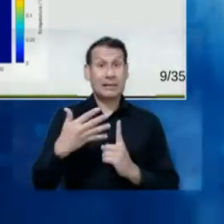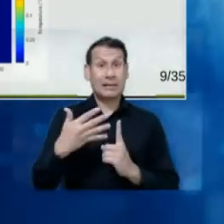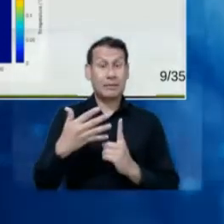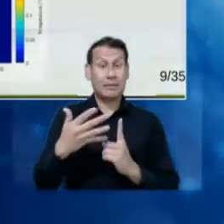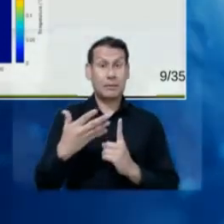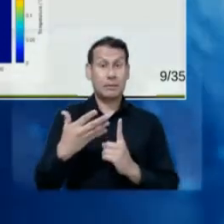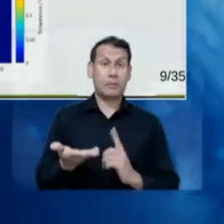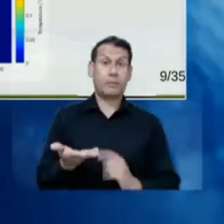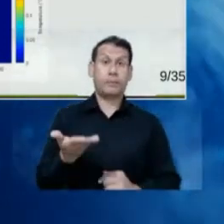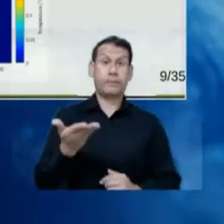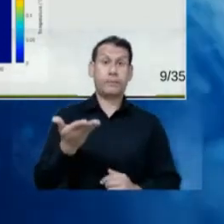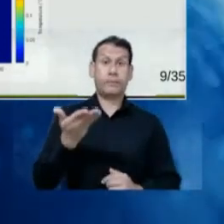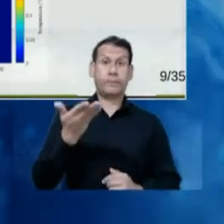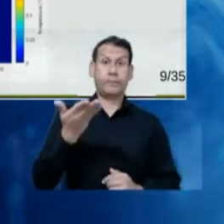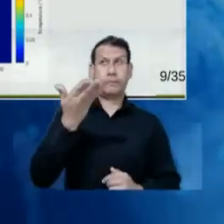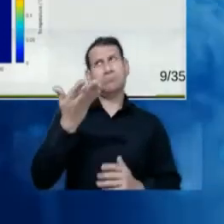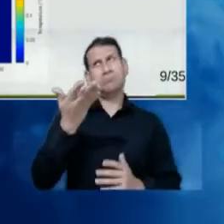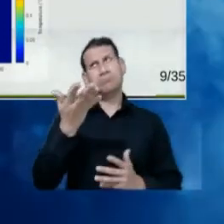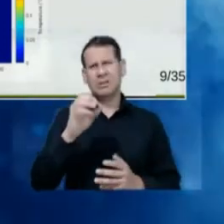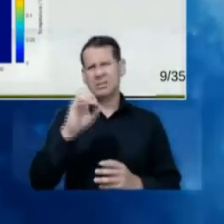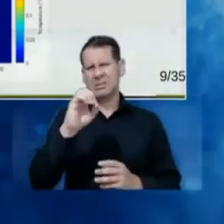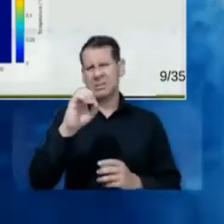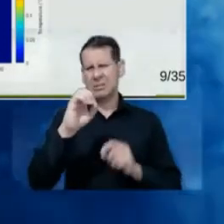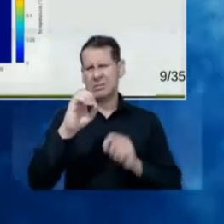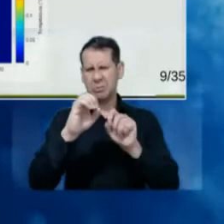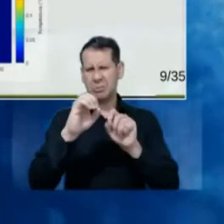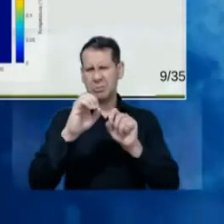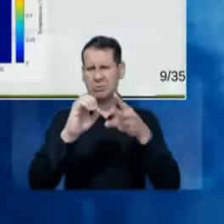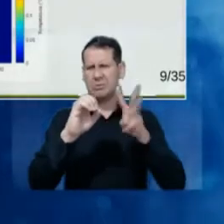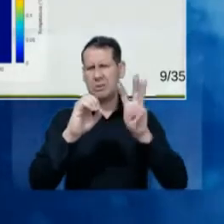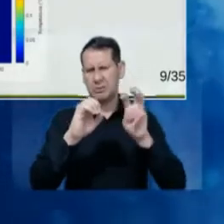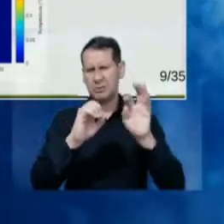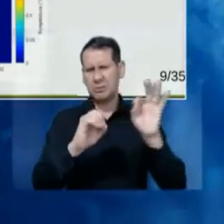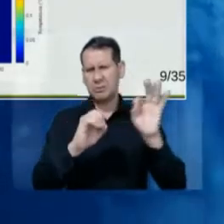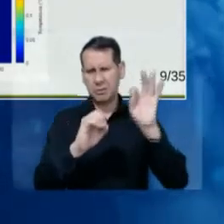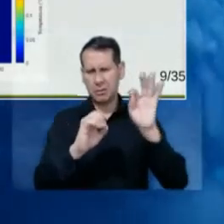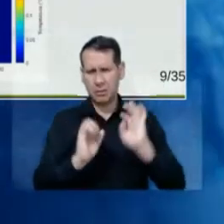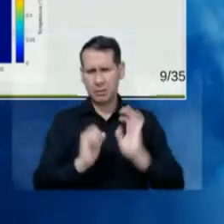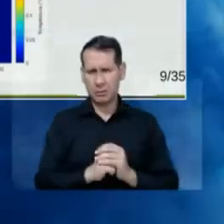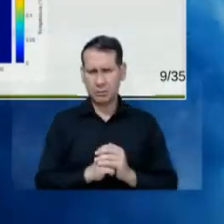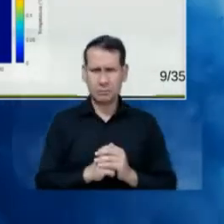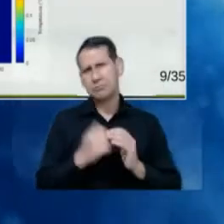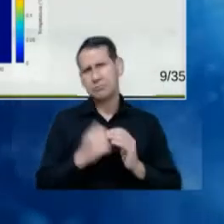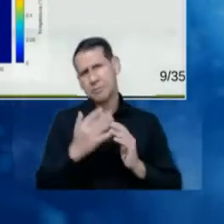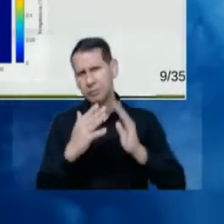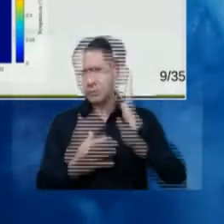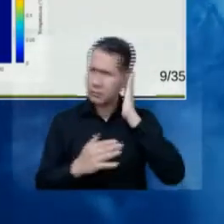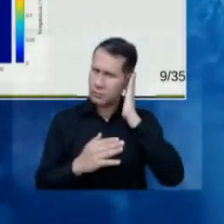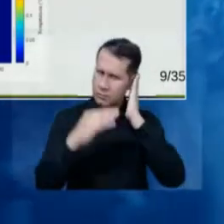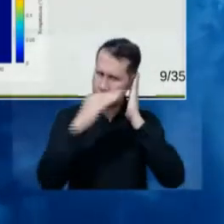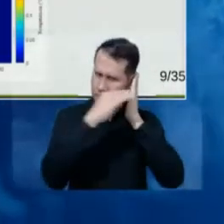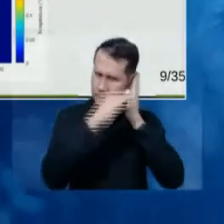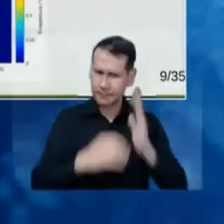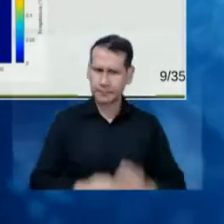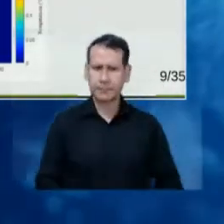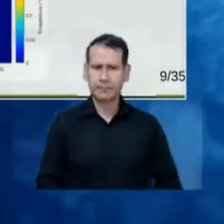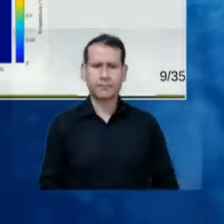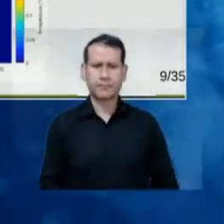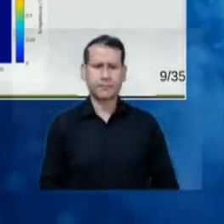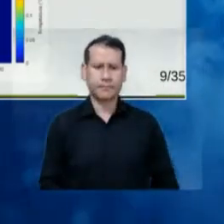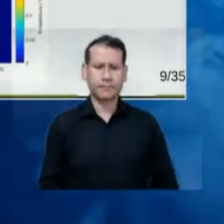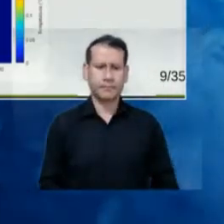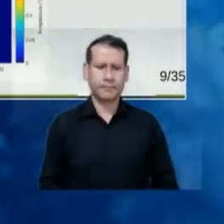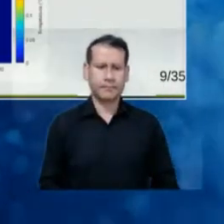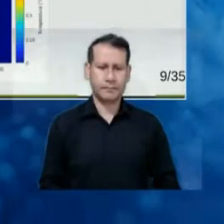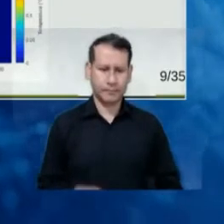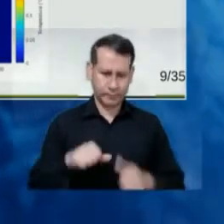actually very, very slight. We're talking about 0.18 degrees Celsius, and this in the area of the ear, but in the other